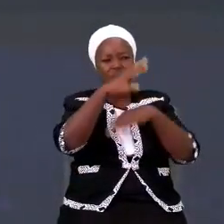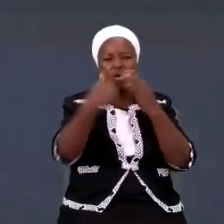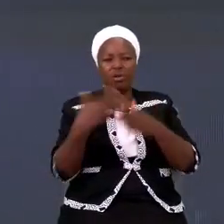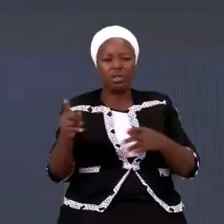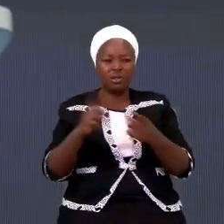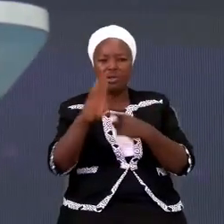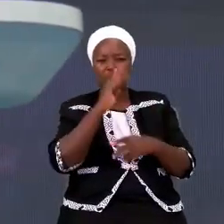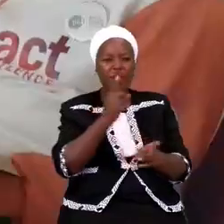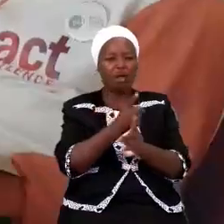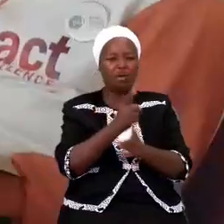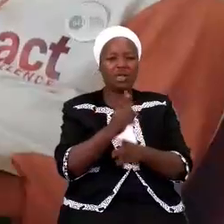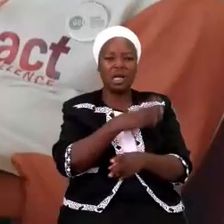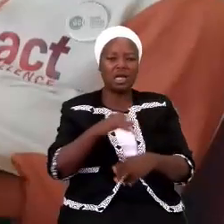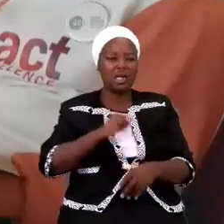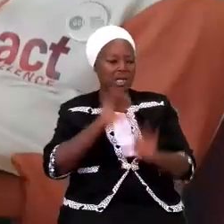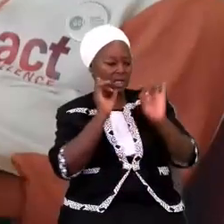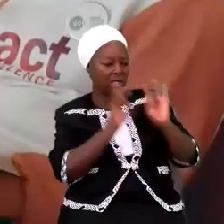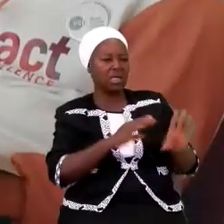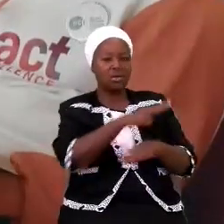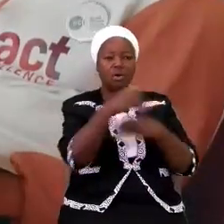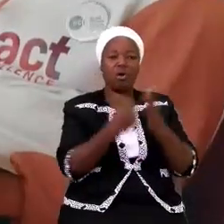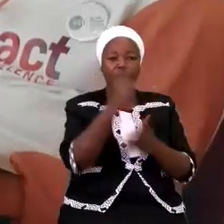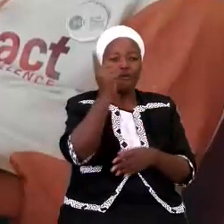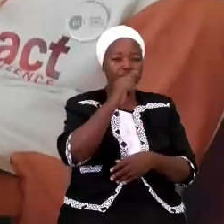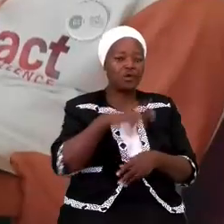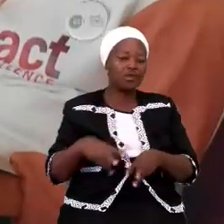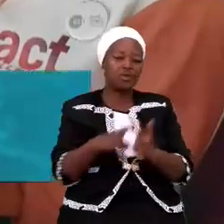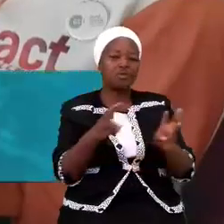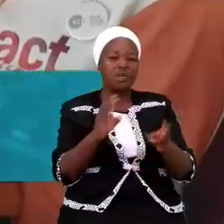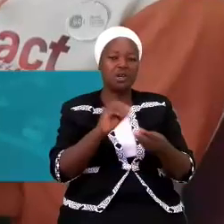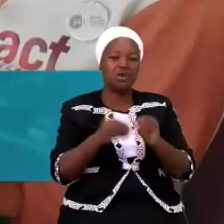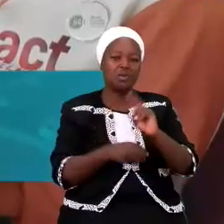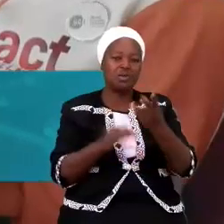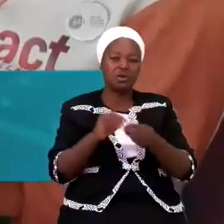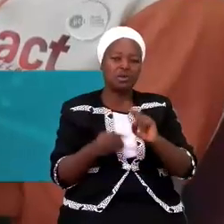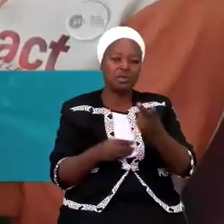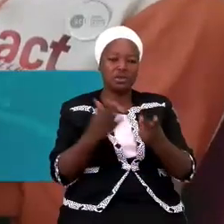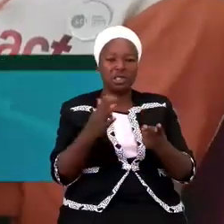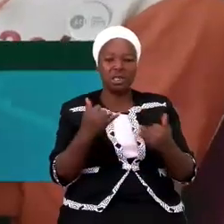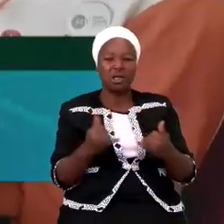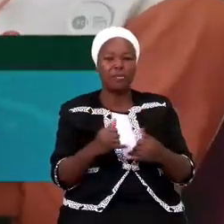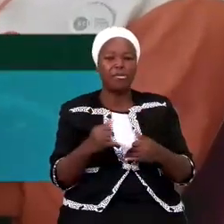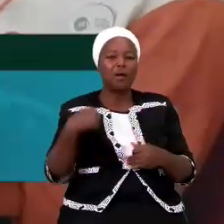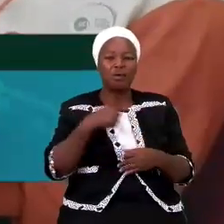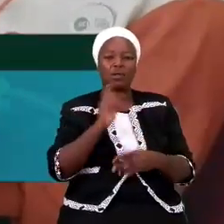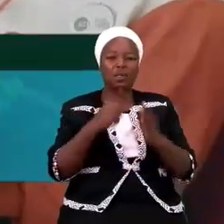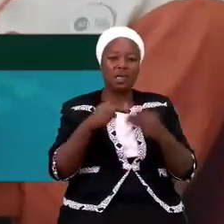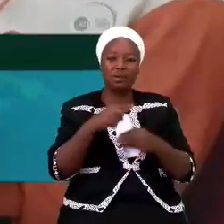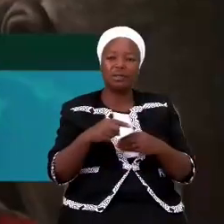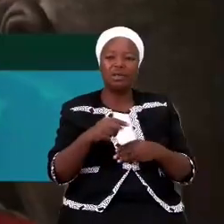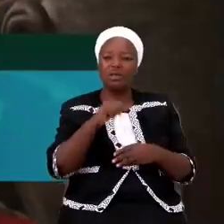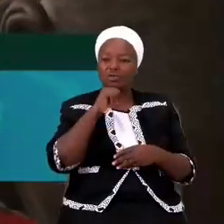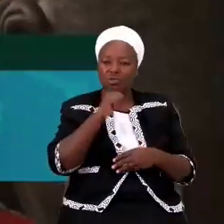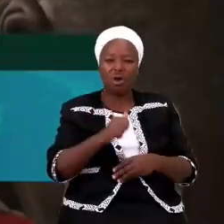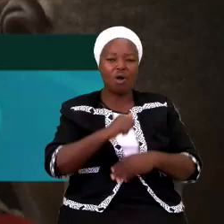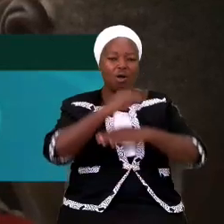talking about the unrelenting love for godliness by the consecrated. When you come to